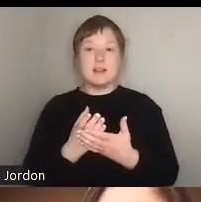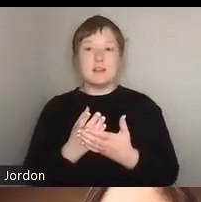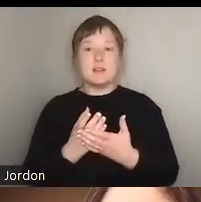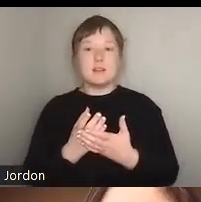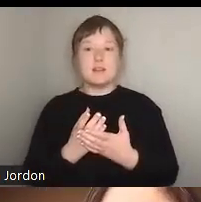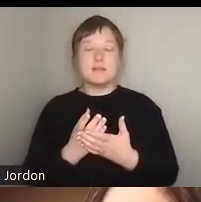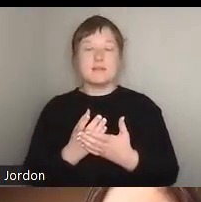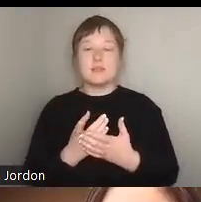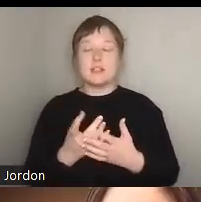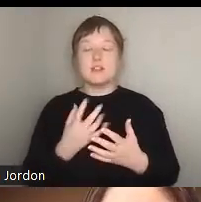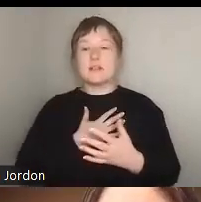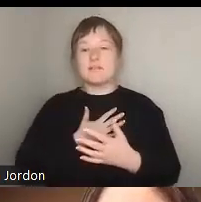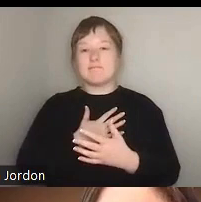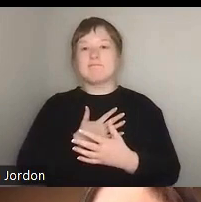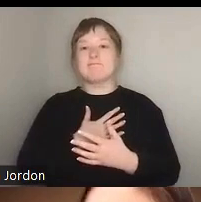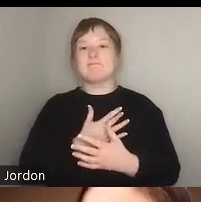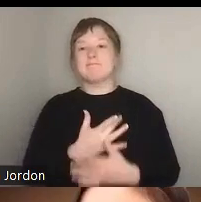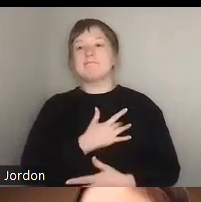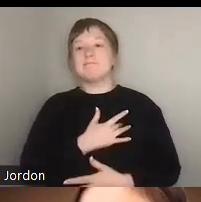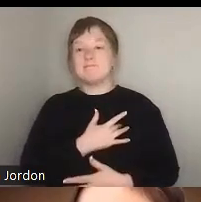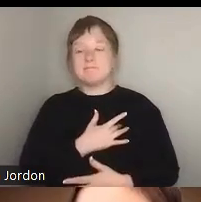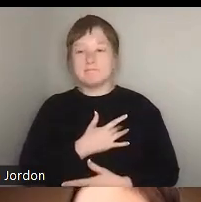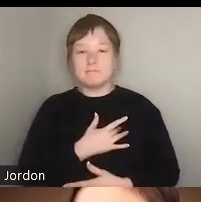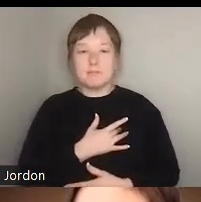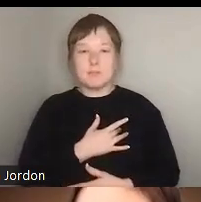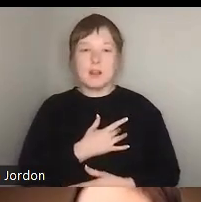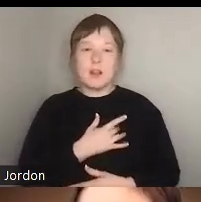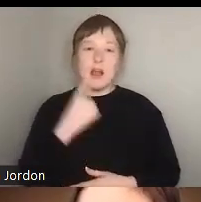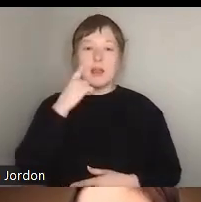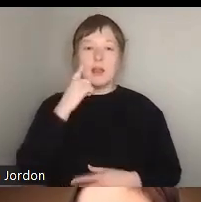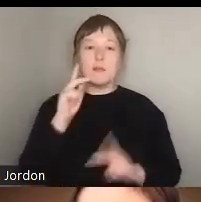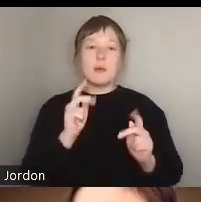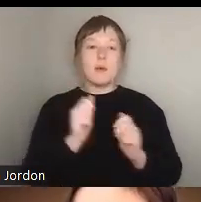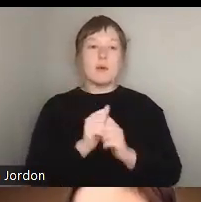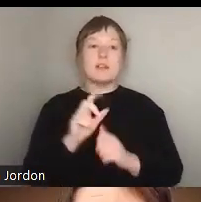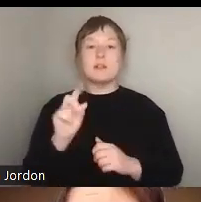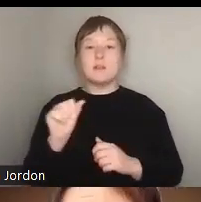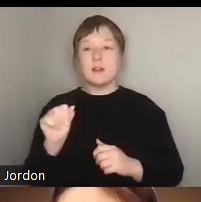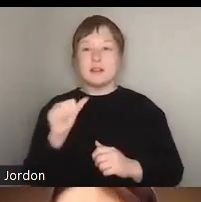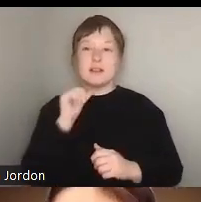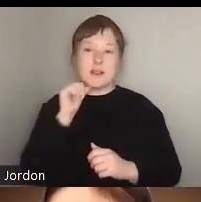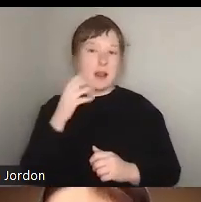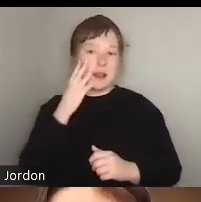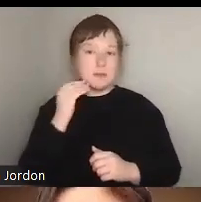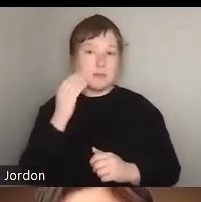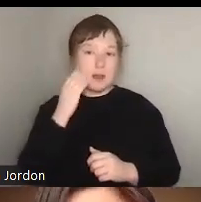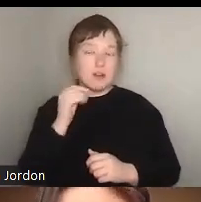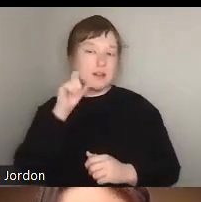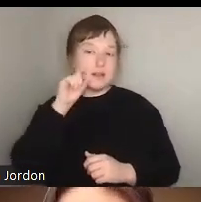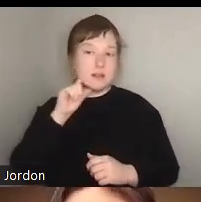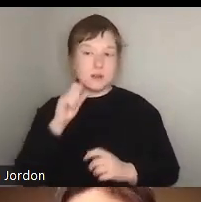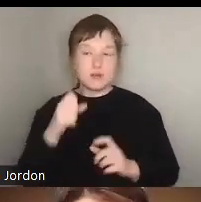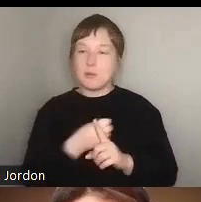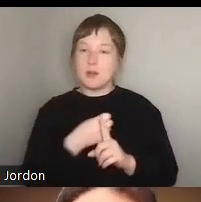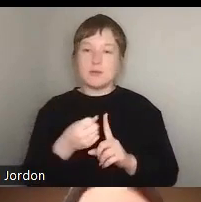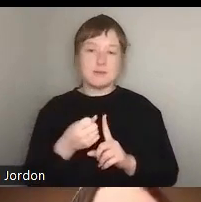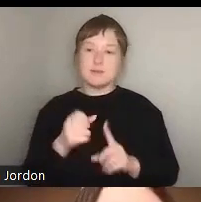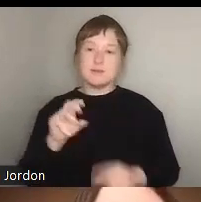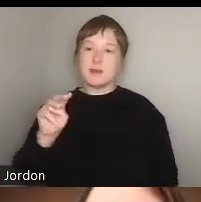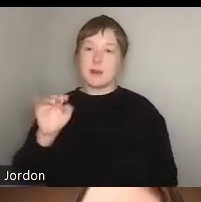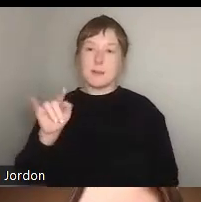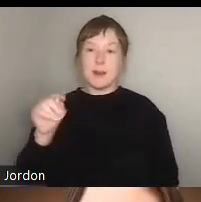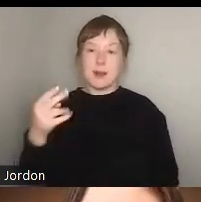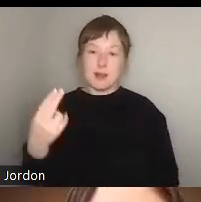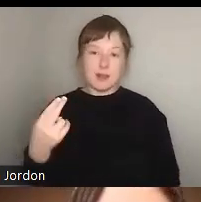very upsetting, but I do feel like people should know. Sometimes we think that people with disabilities would not be experiencing sexual abuse. That is a myth that some people